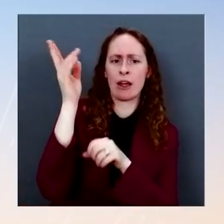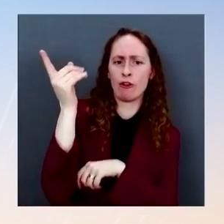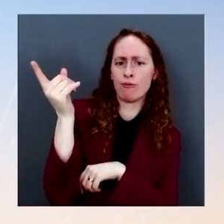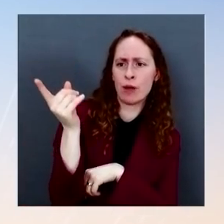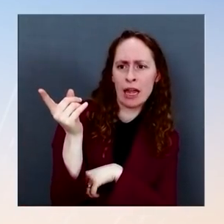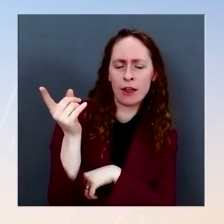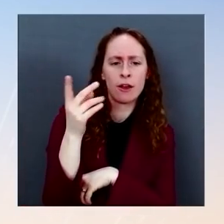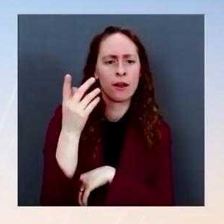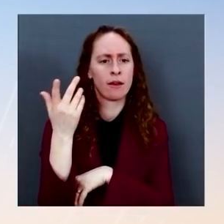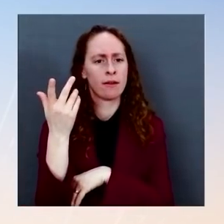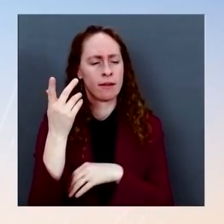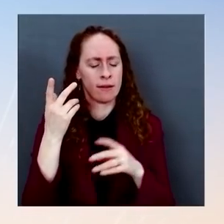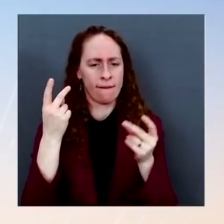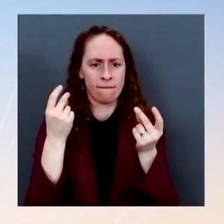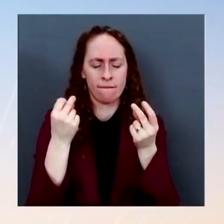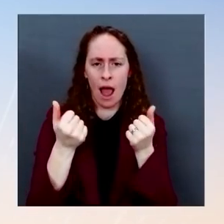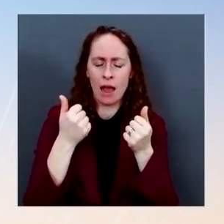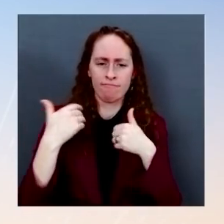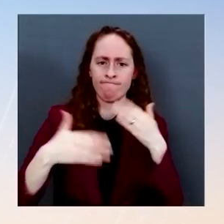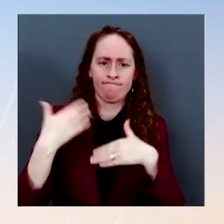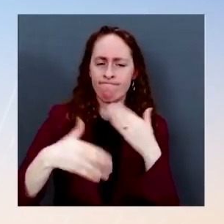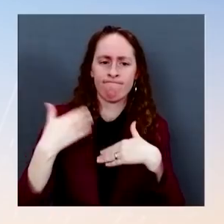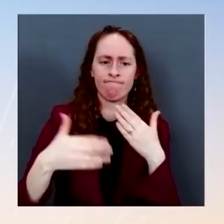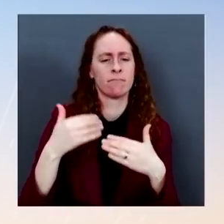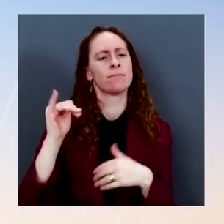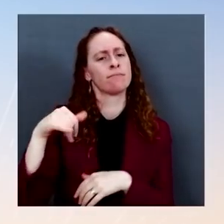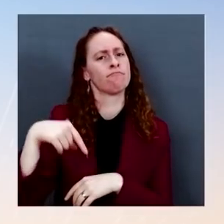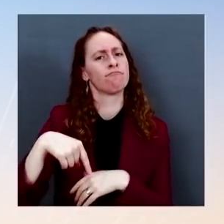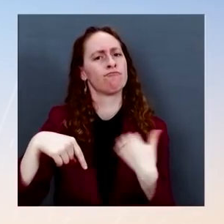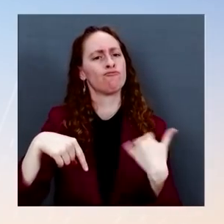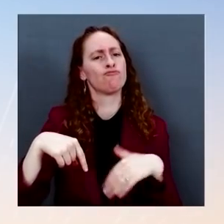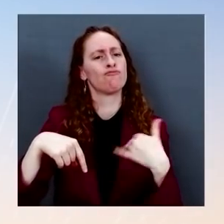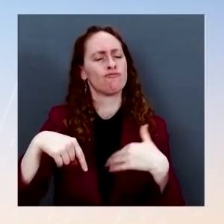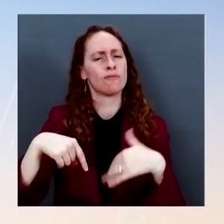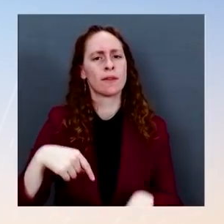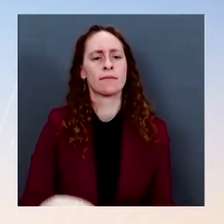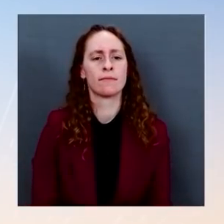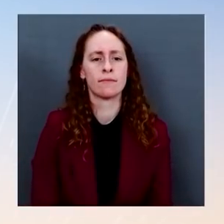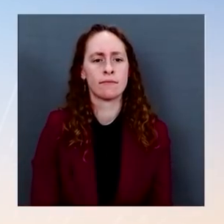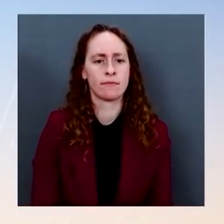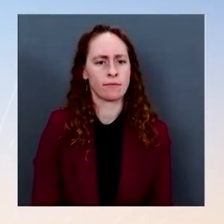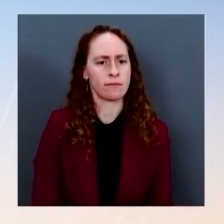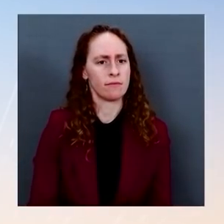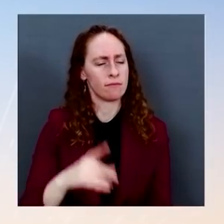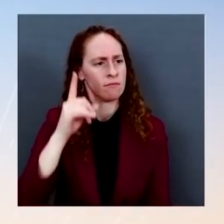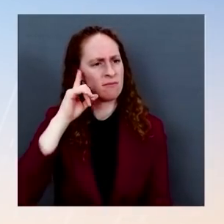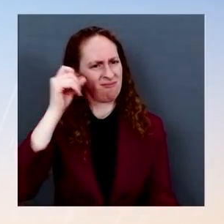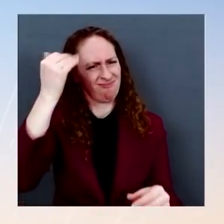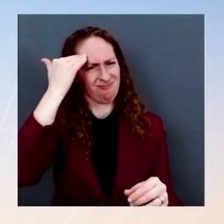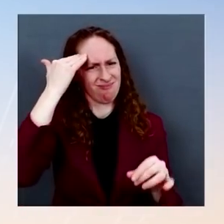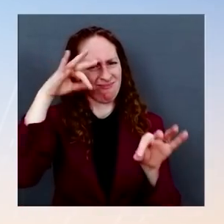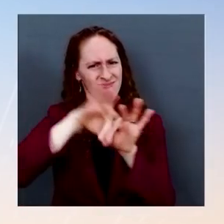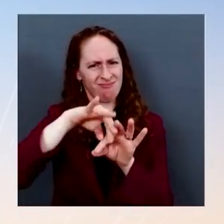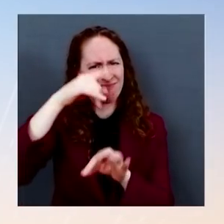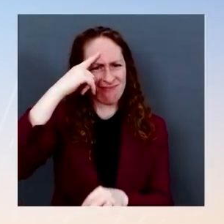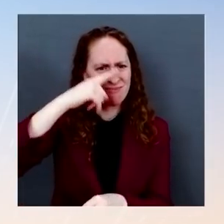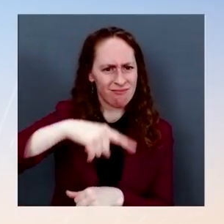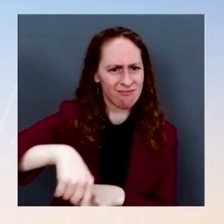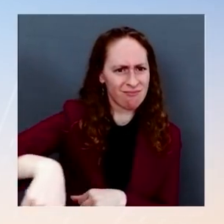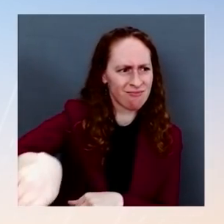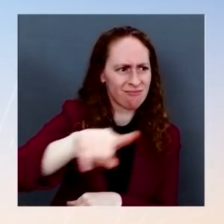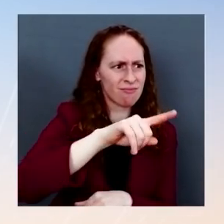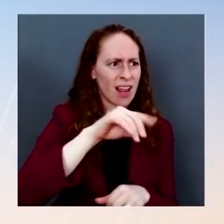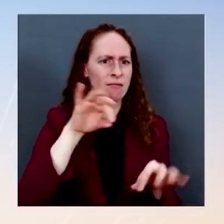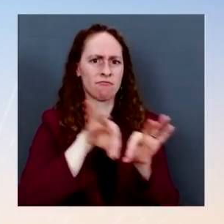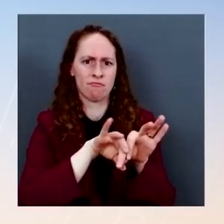and policy-wise to the president. Obviously, there weren't any COVID tests available or approved by the FDA earlier this year. So